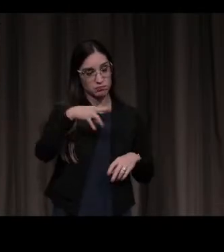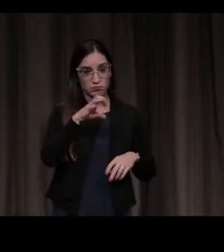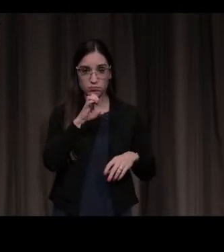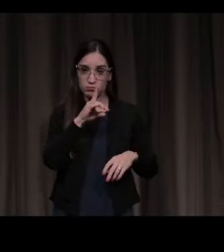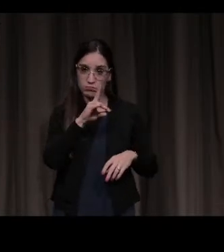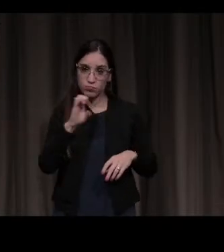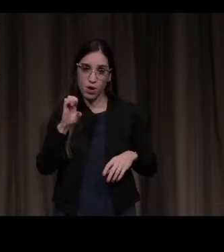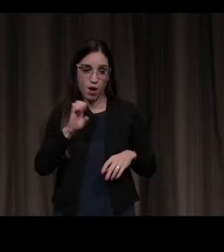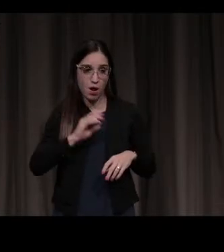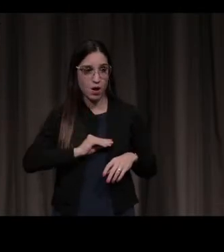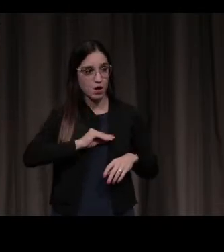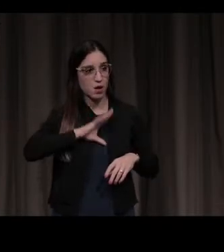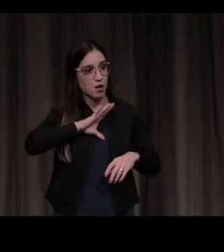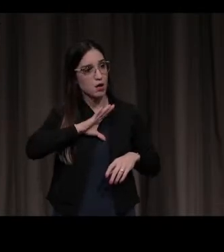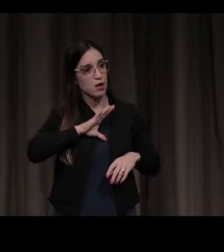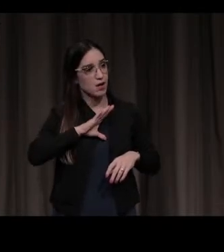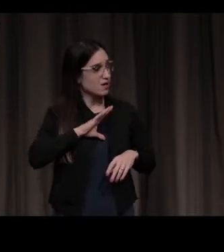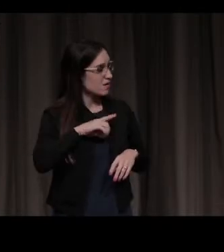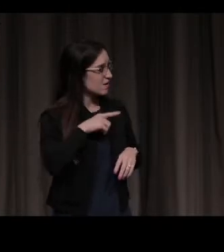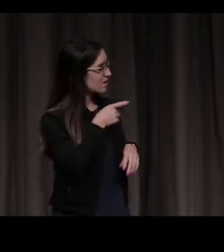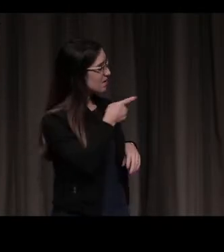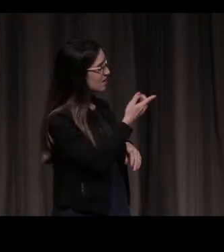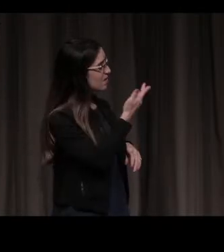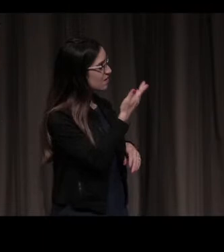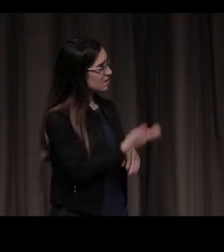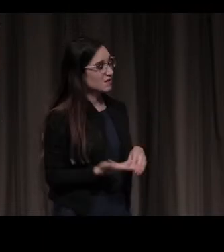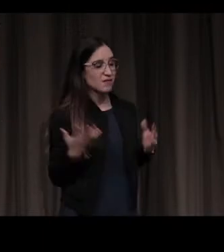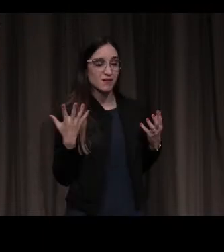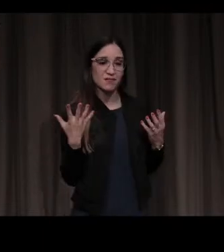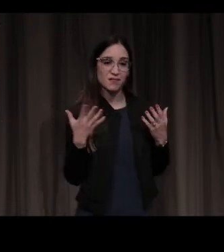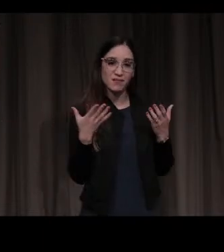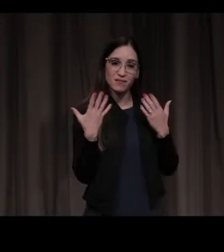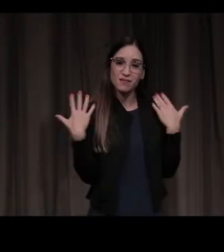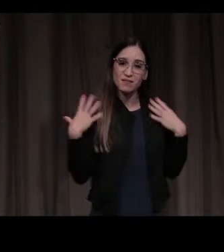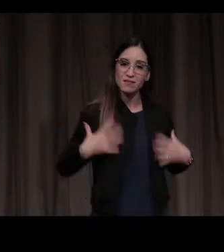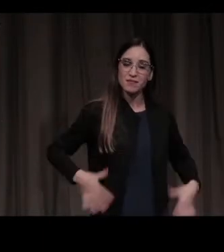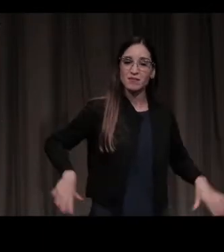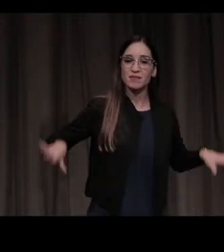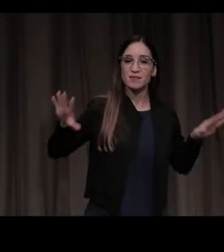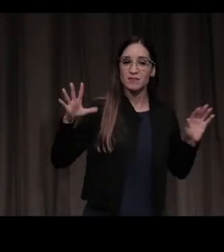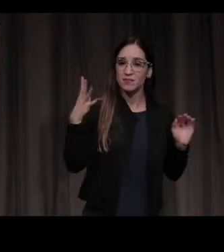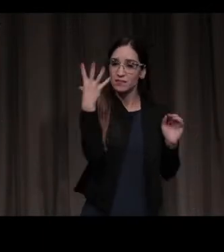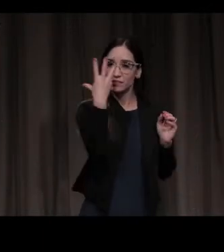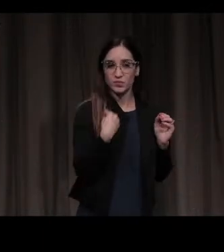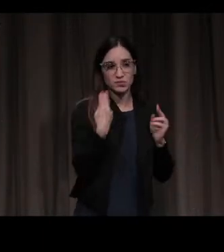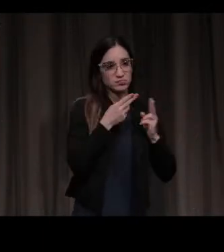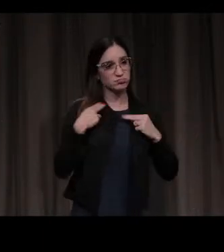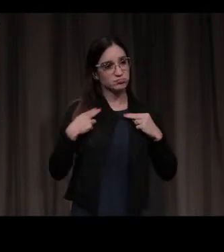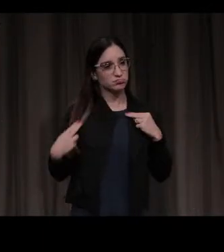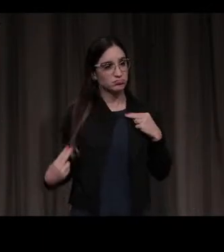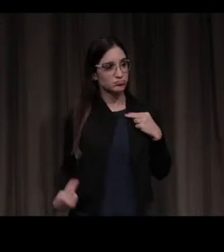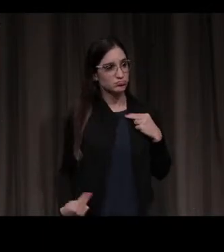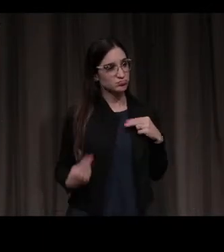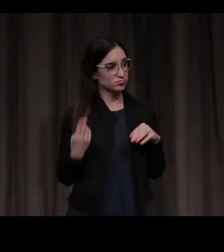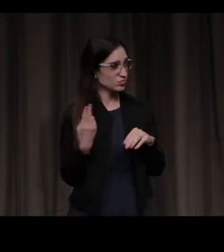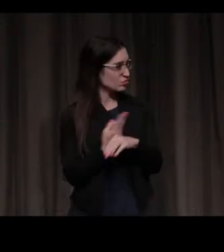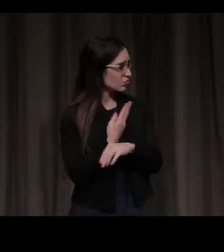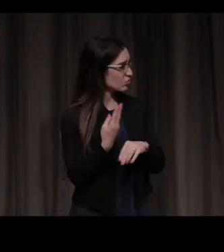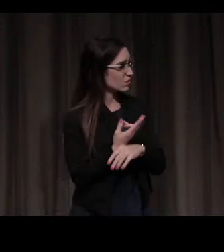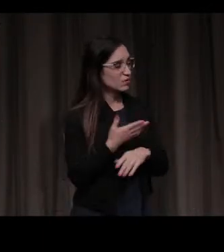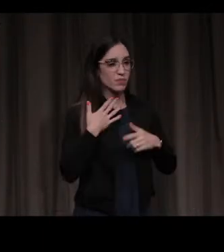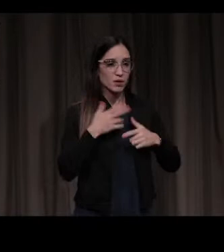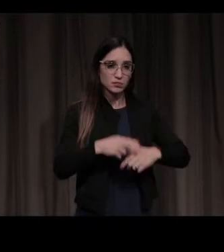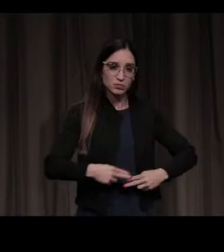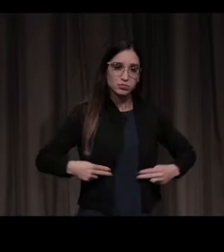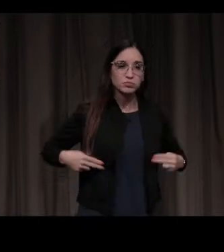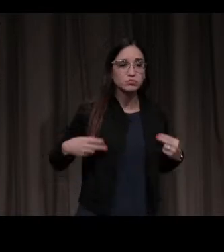beauty of Khadijah's skirt, of Dante's garments, of the patchwork that I'm wearing. And so I'm really happy that the PAMM